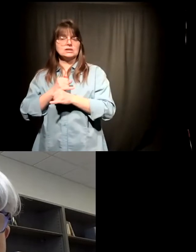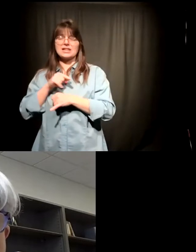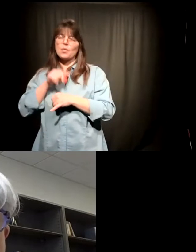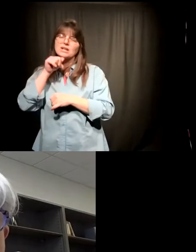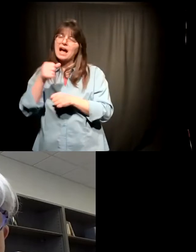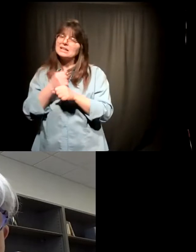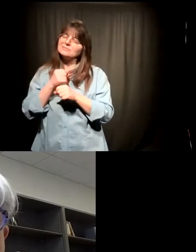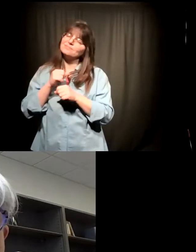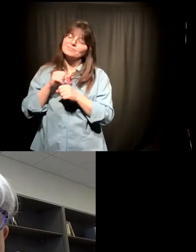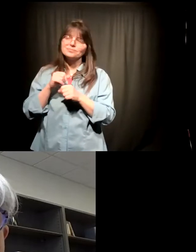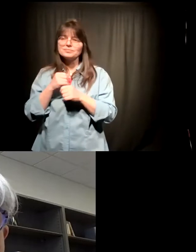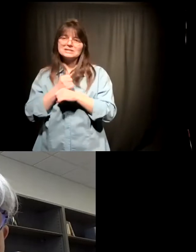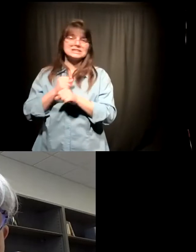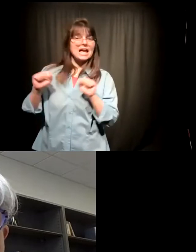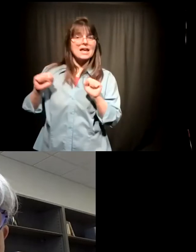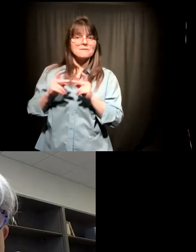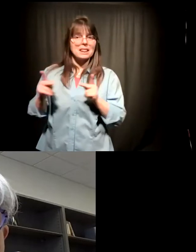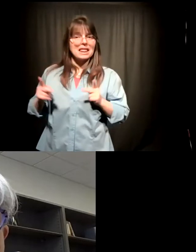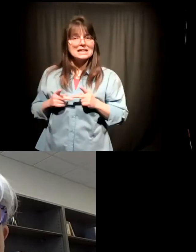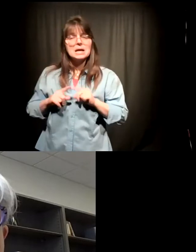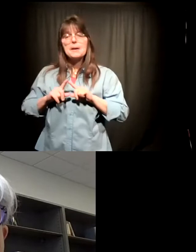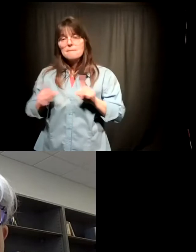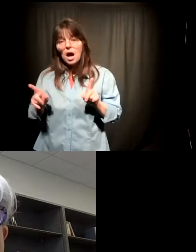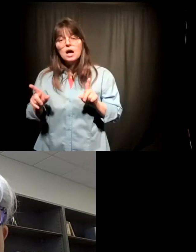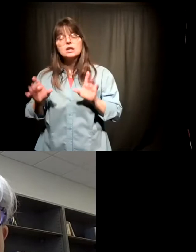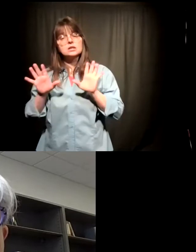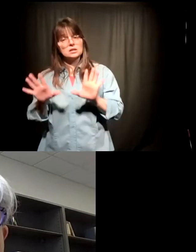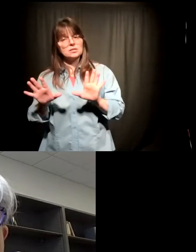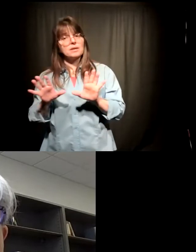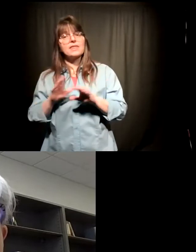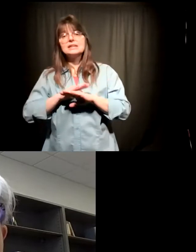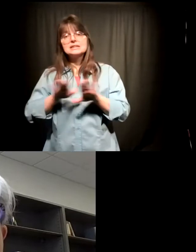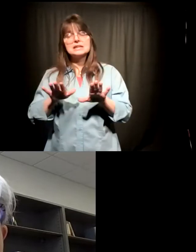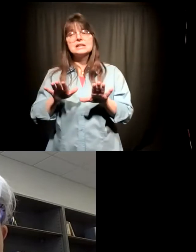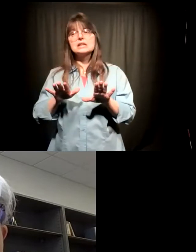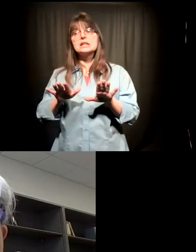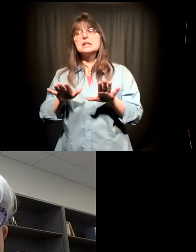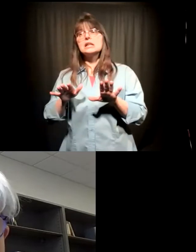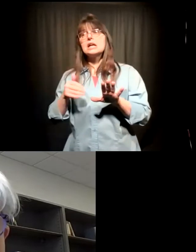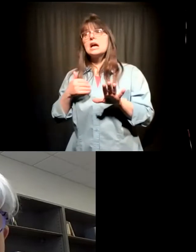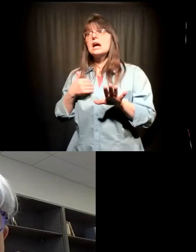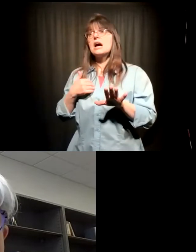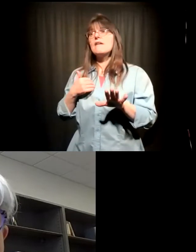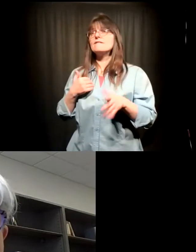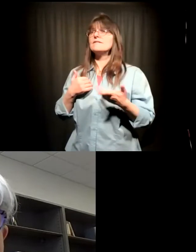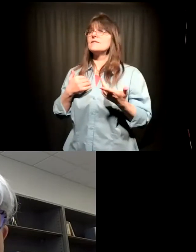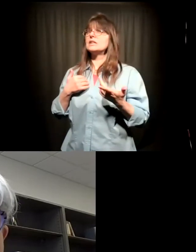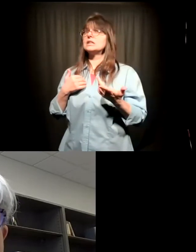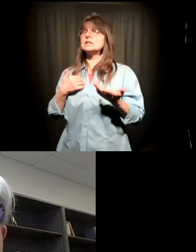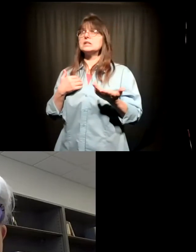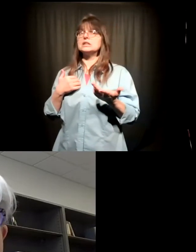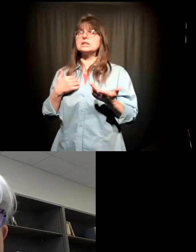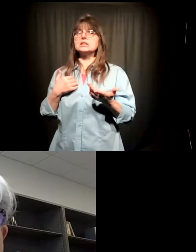places, but in a lot of ways, but they didn't have the extreme